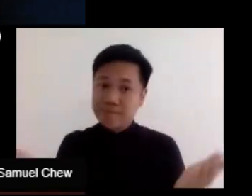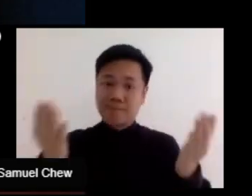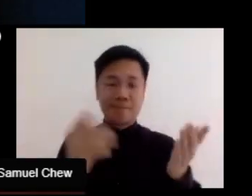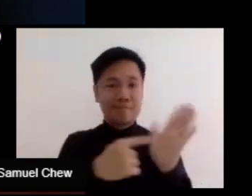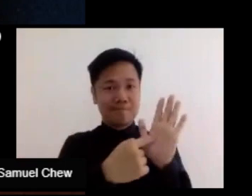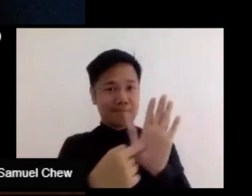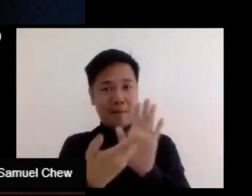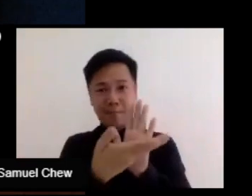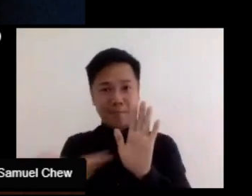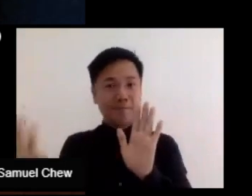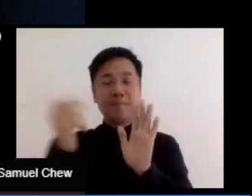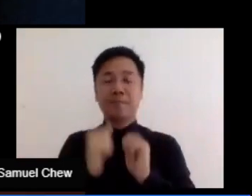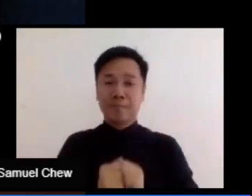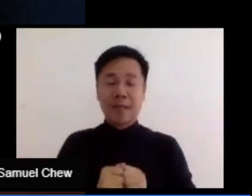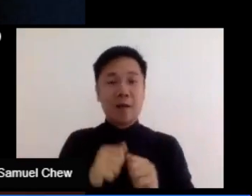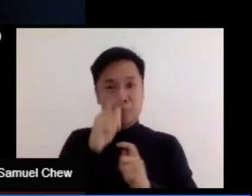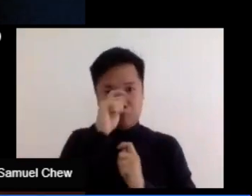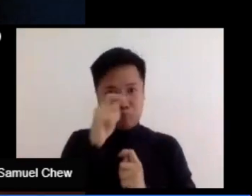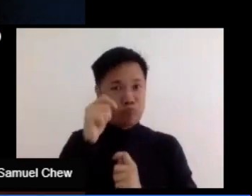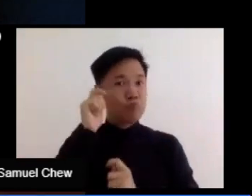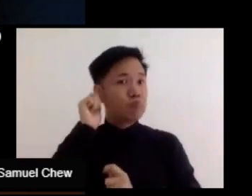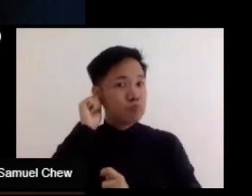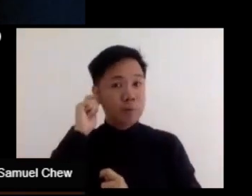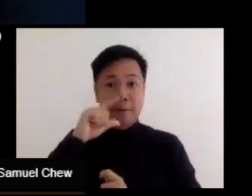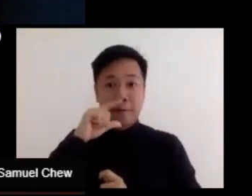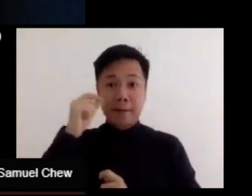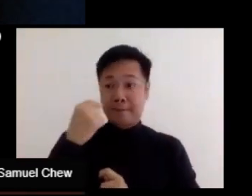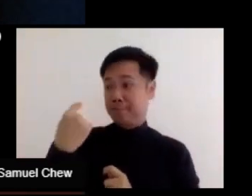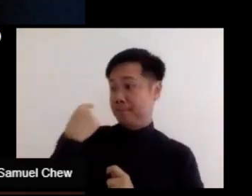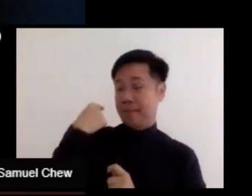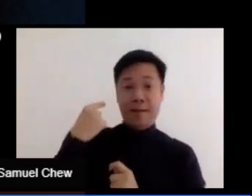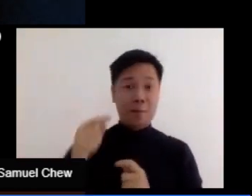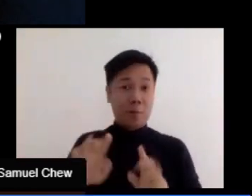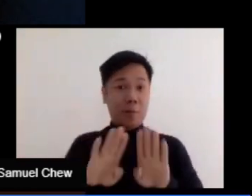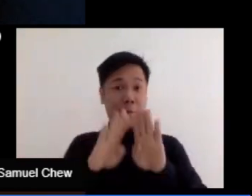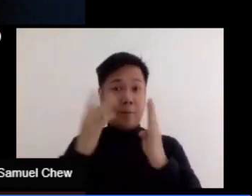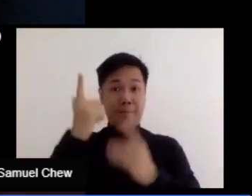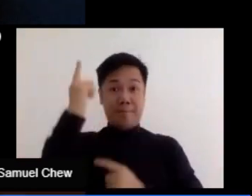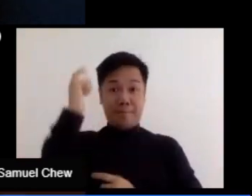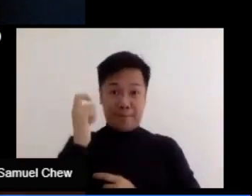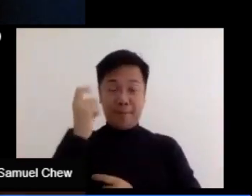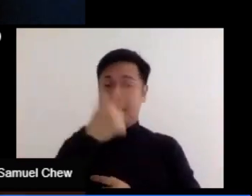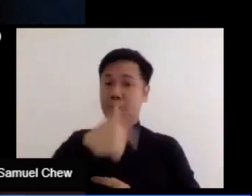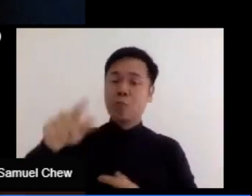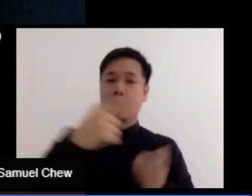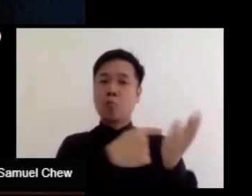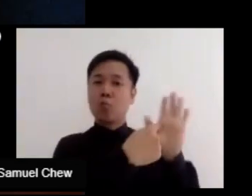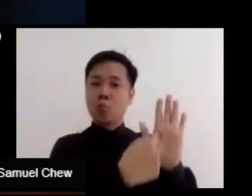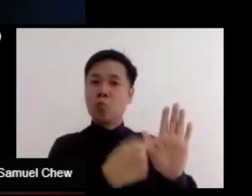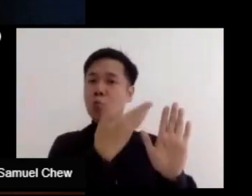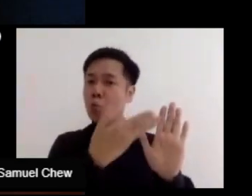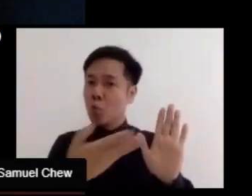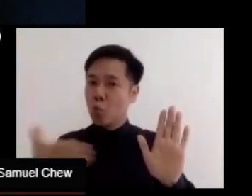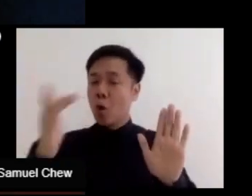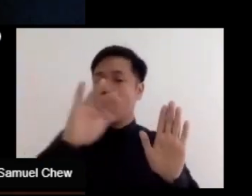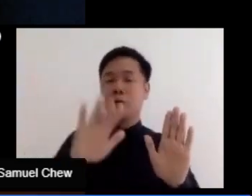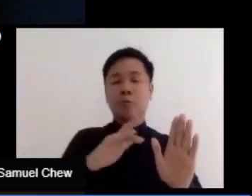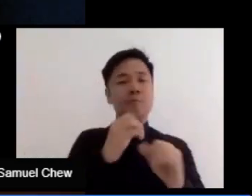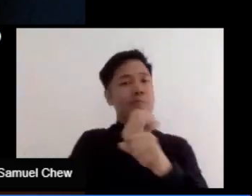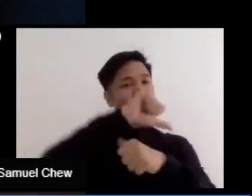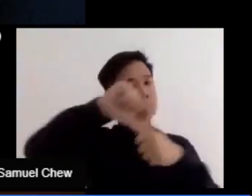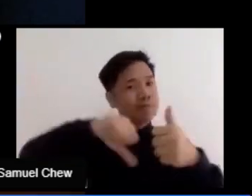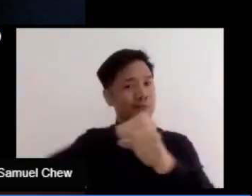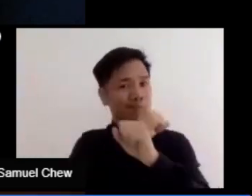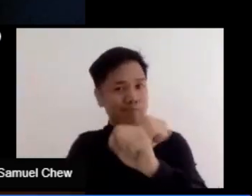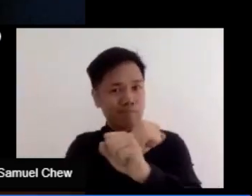and gentlemen. At the opening of this meeting, we highlighted the development gains from investing in social protection. We